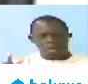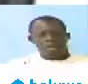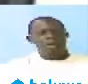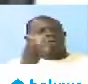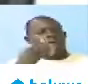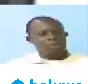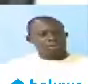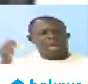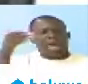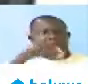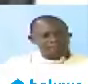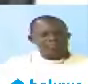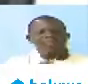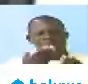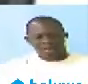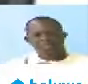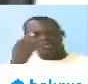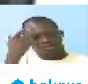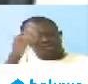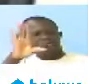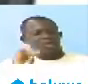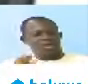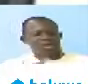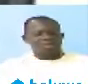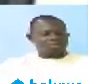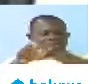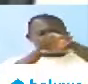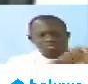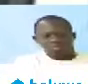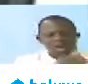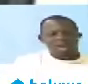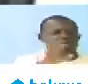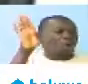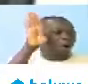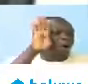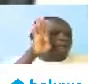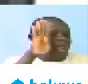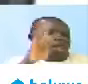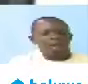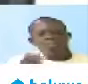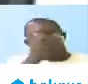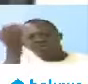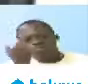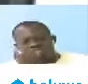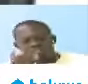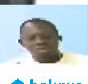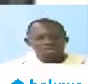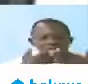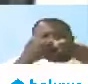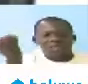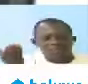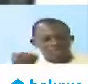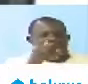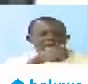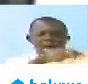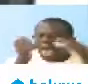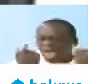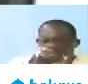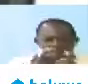when we came, I samba hotel. He took us to a hotel. That's how we know. He gave us breakfast. Everything we paid in. He gave us everything.